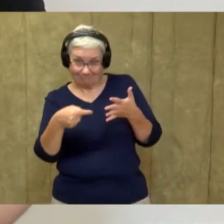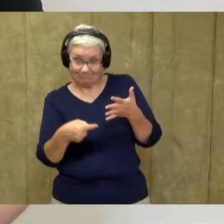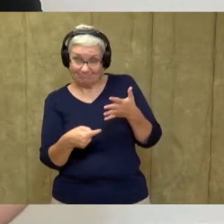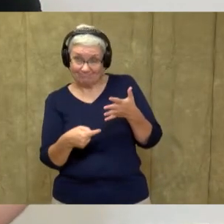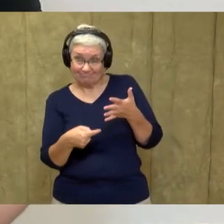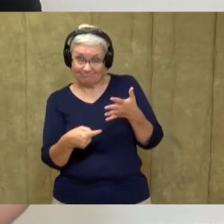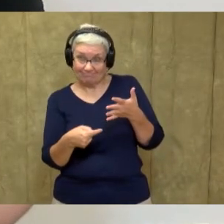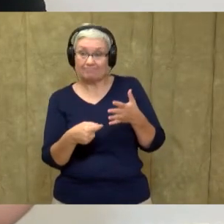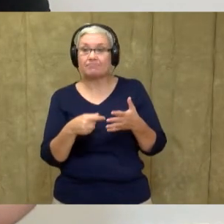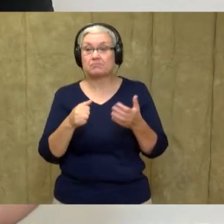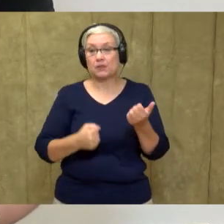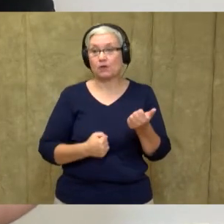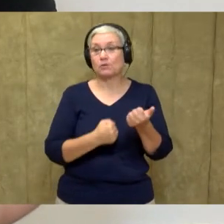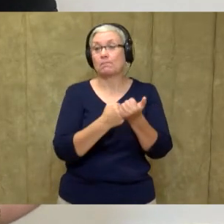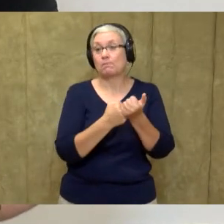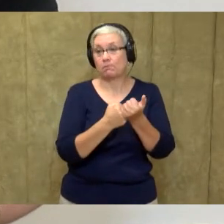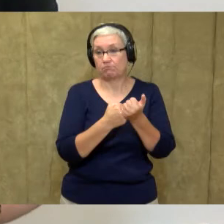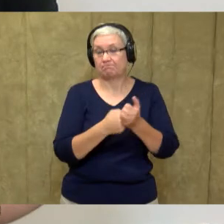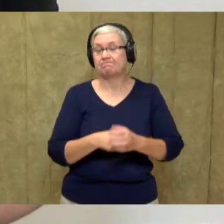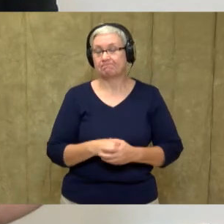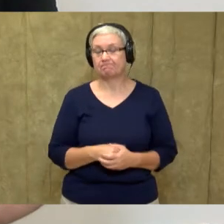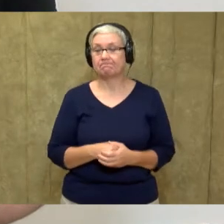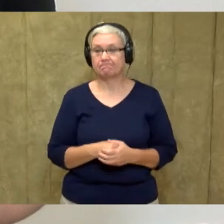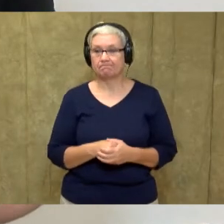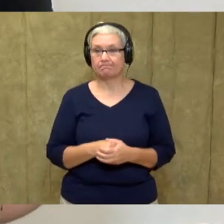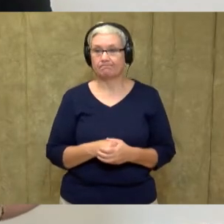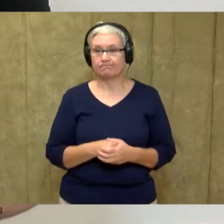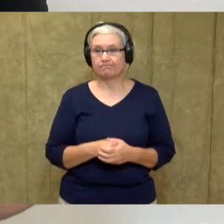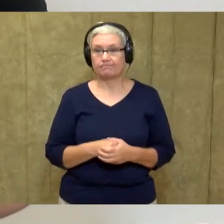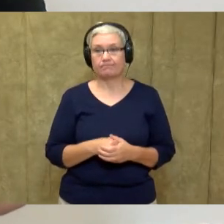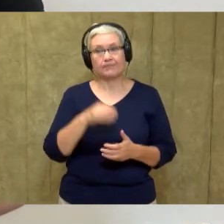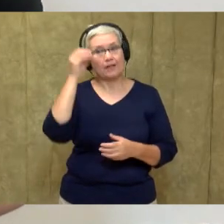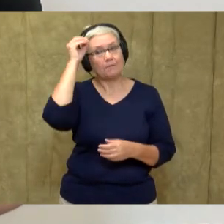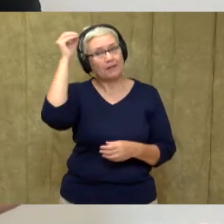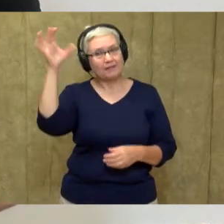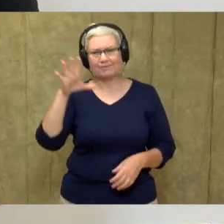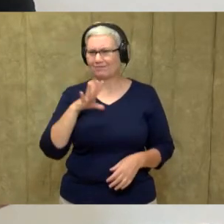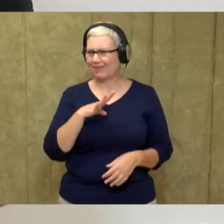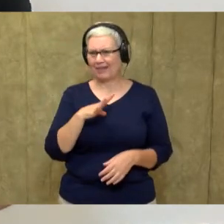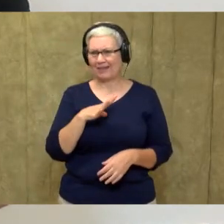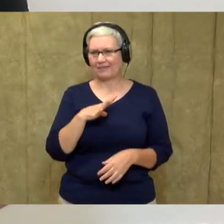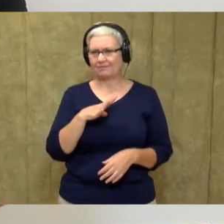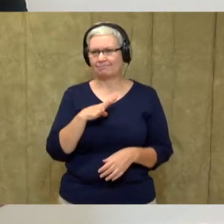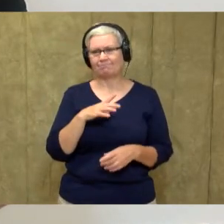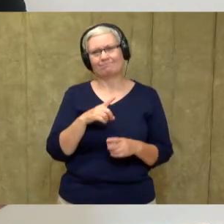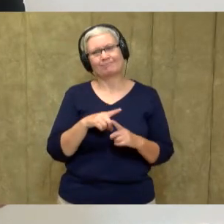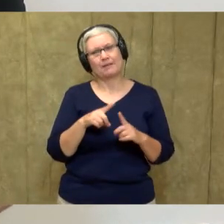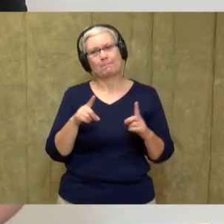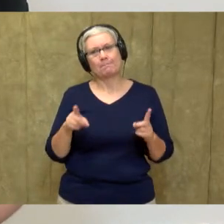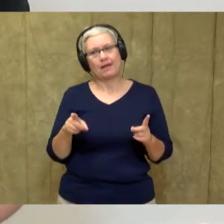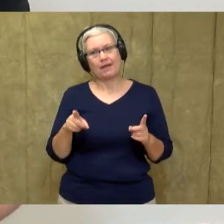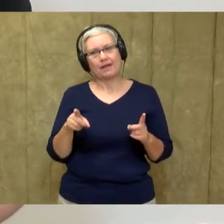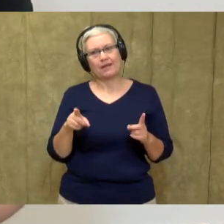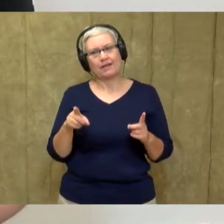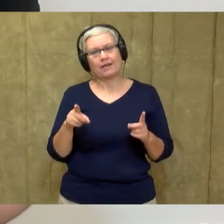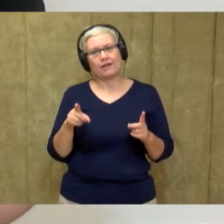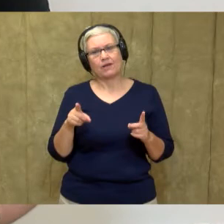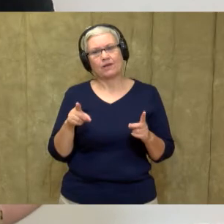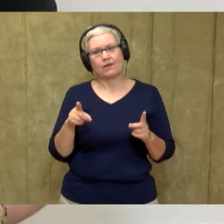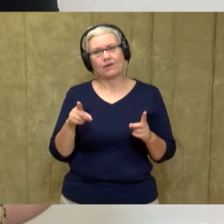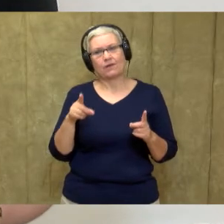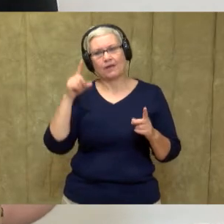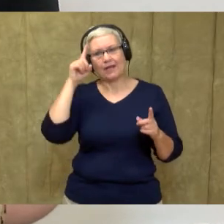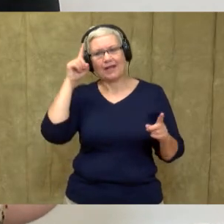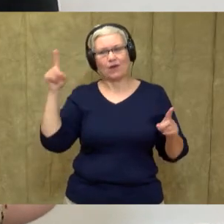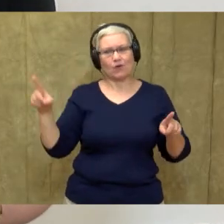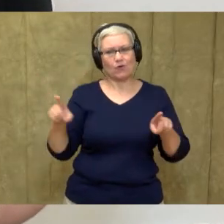up? Okay, again, opinions are fine, but how many of us are going to agree with someone who does not